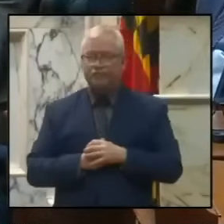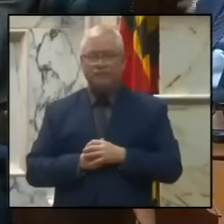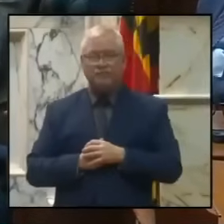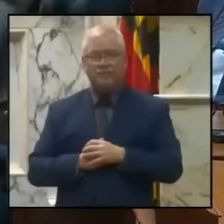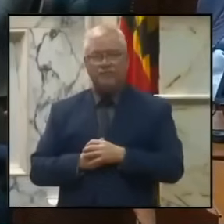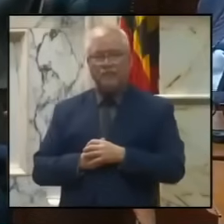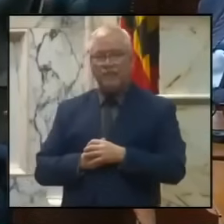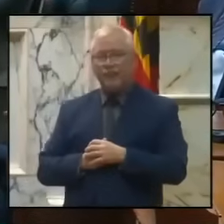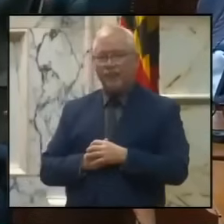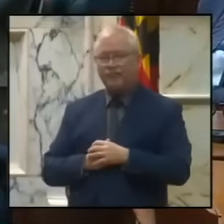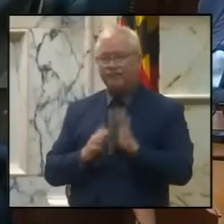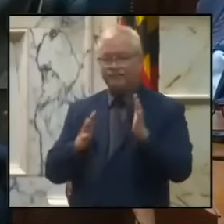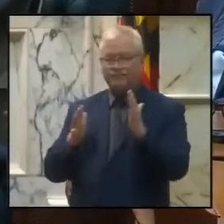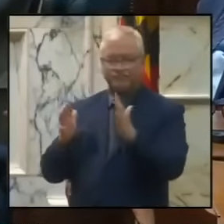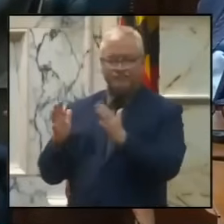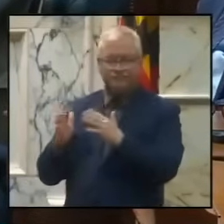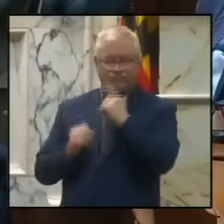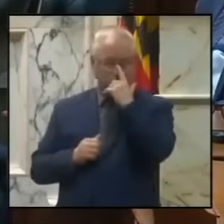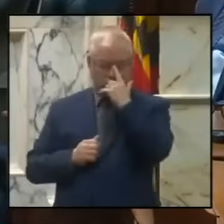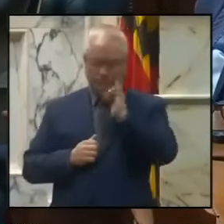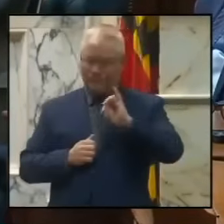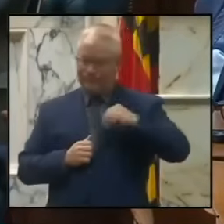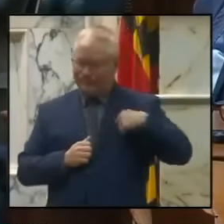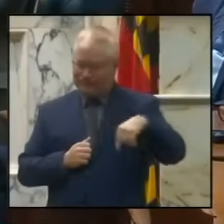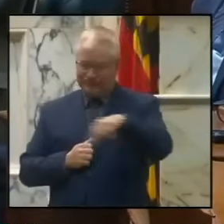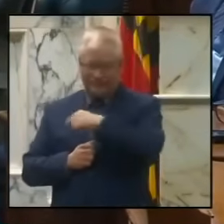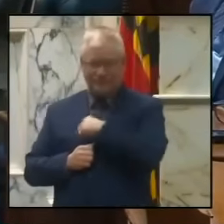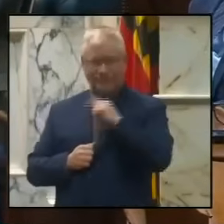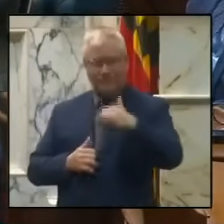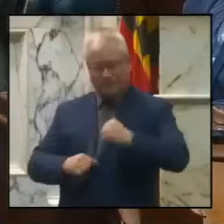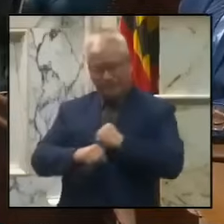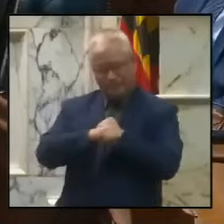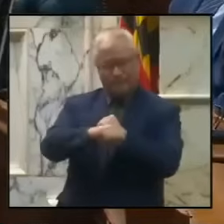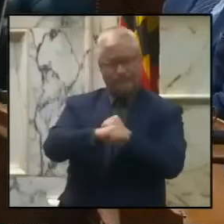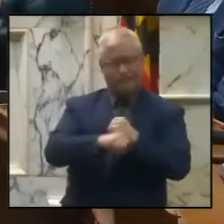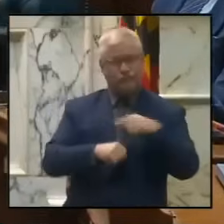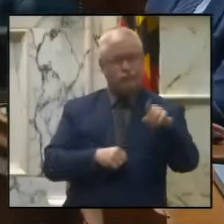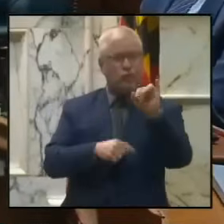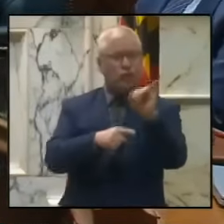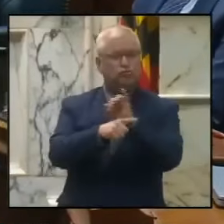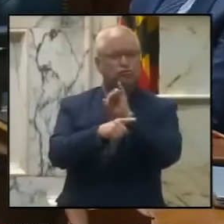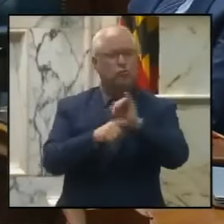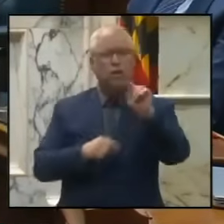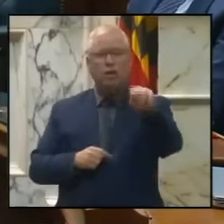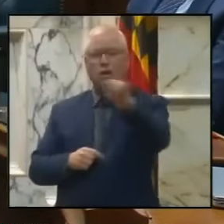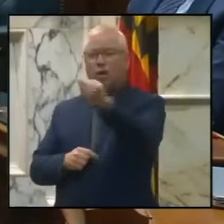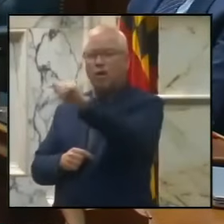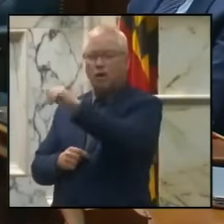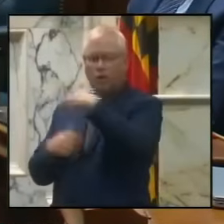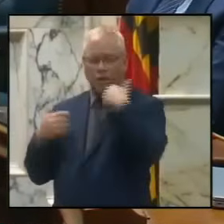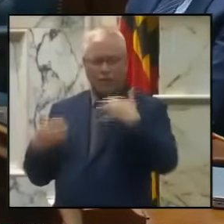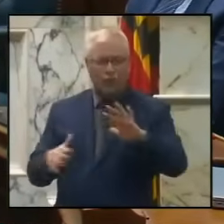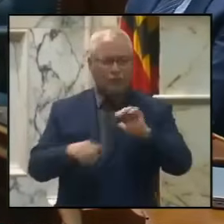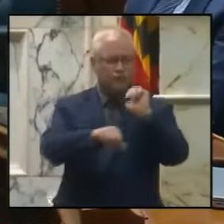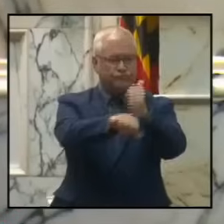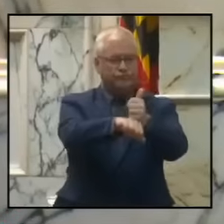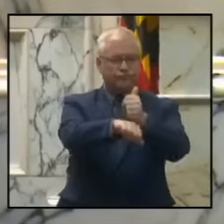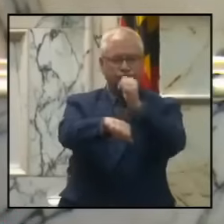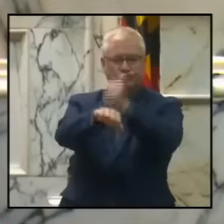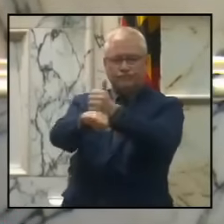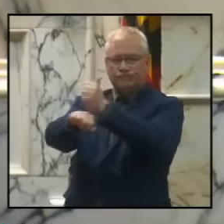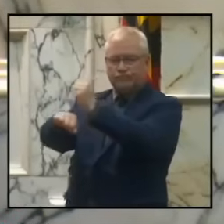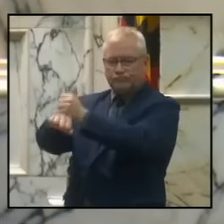And we also must protect the incumbent industries and the sectors at the heart of our economic